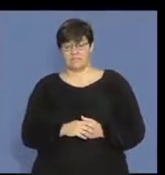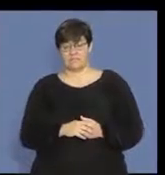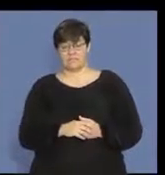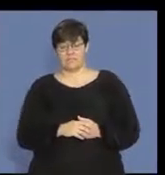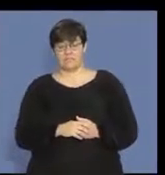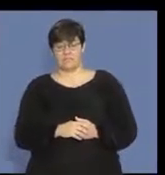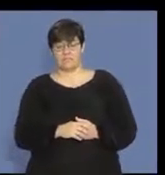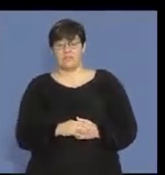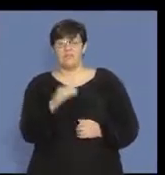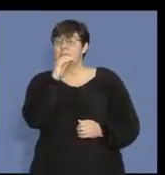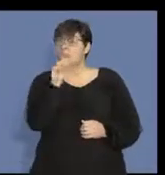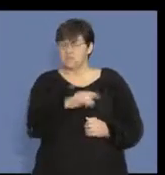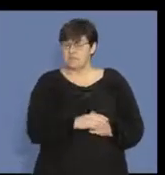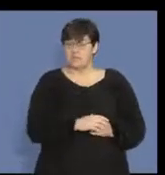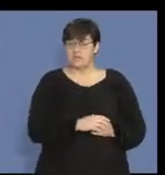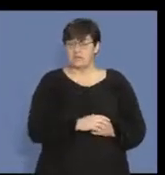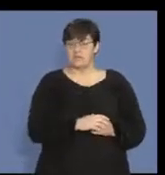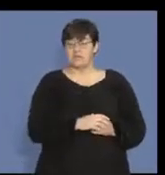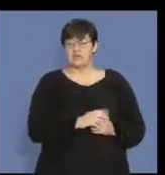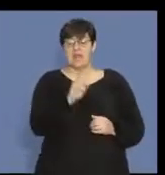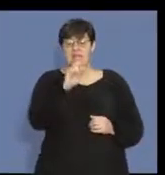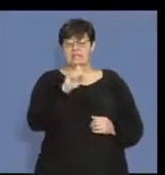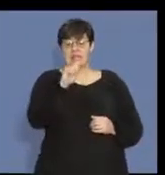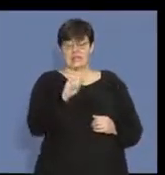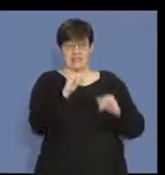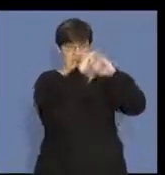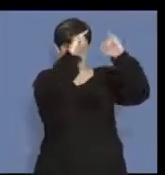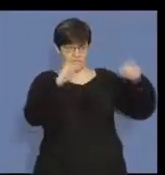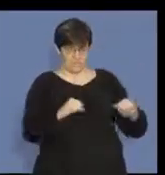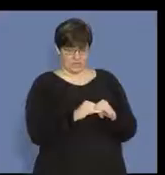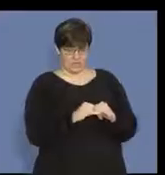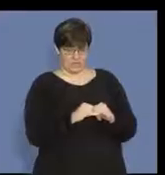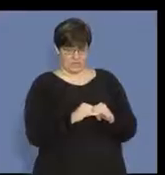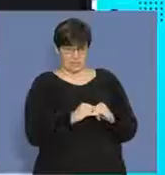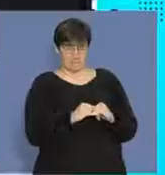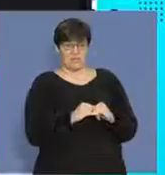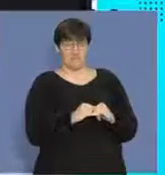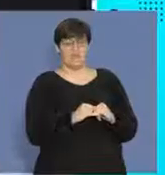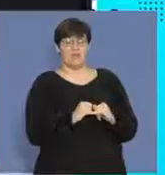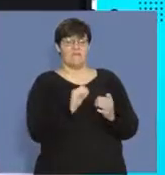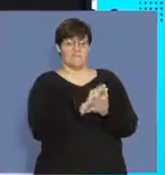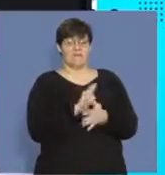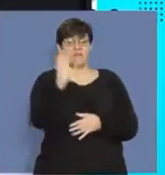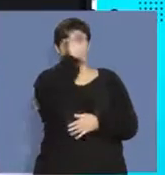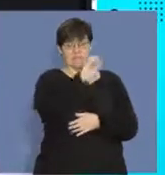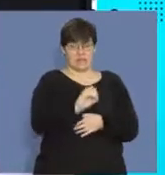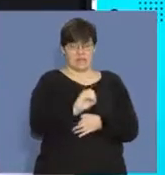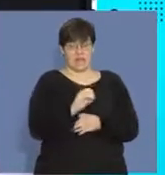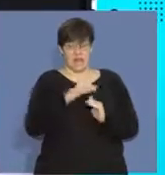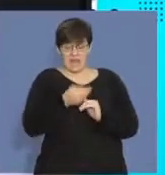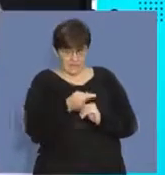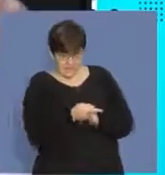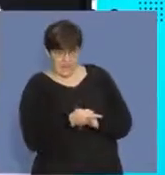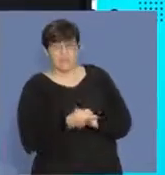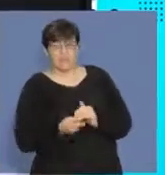of 696.15. In other words, you took your net invoice price and then you charged the